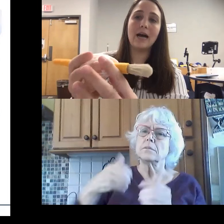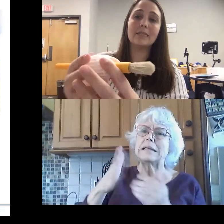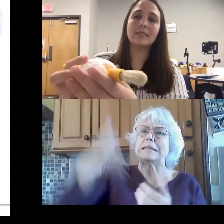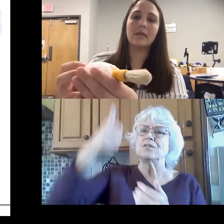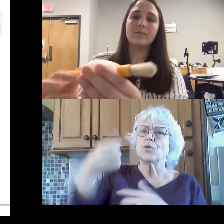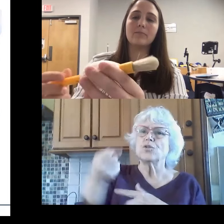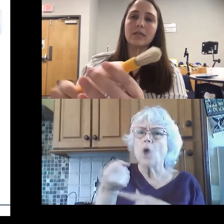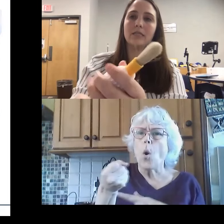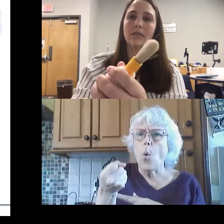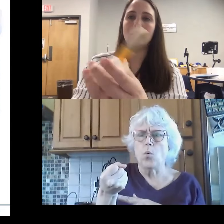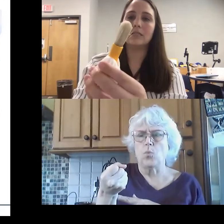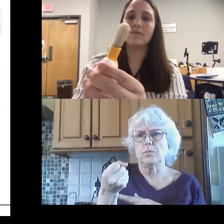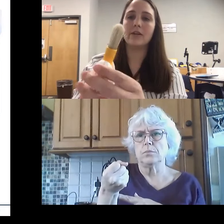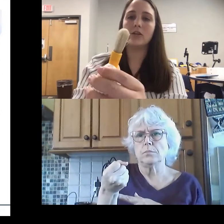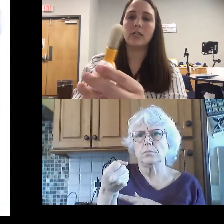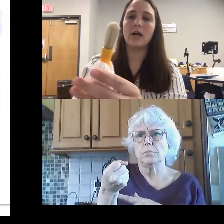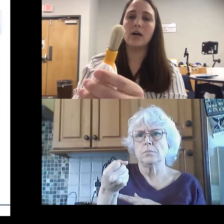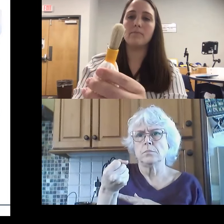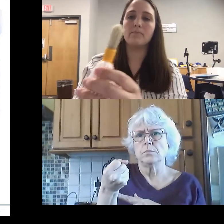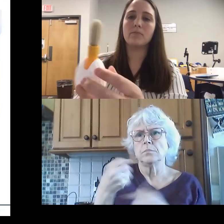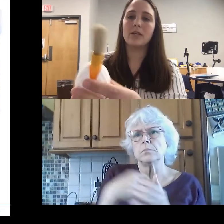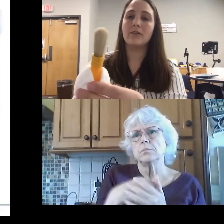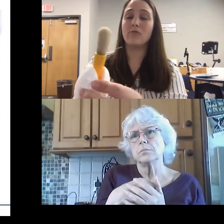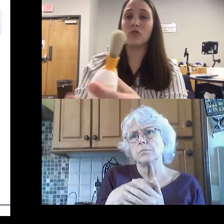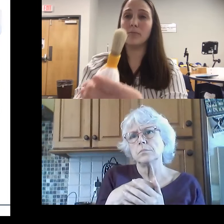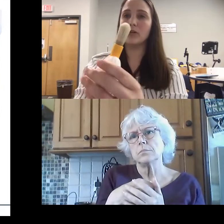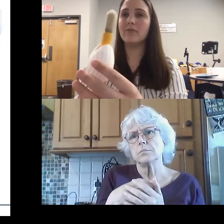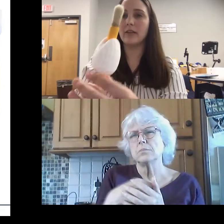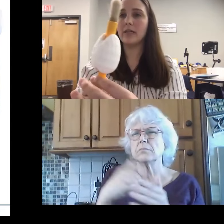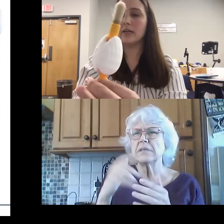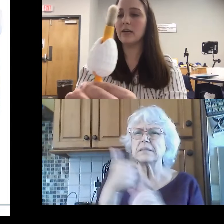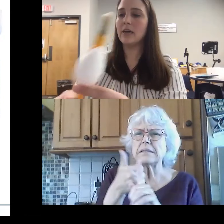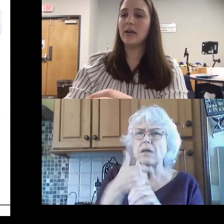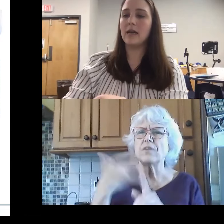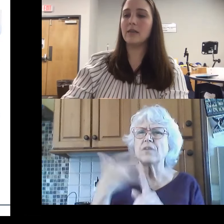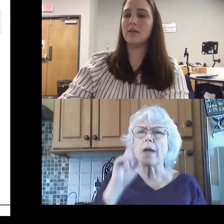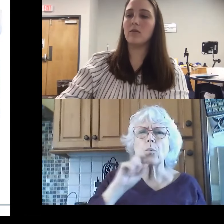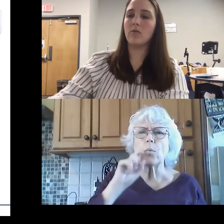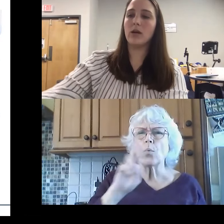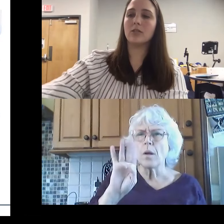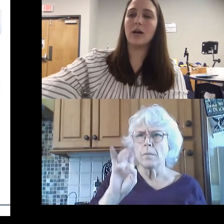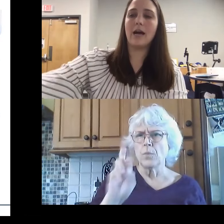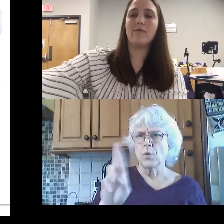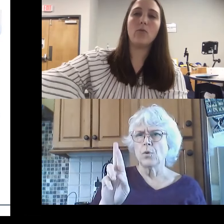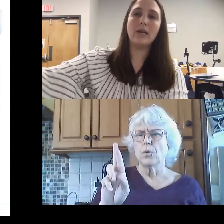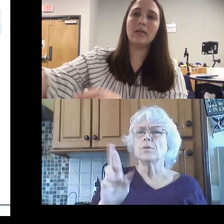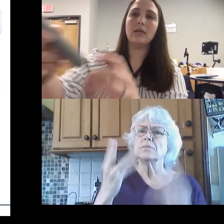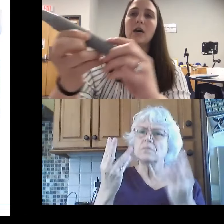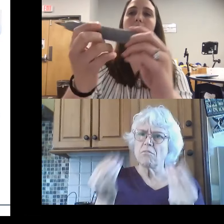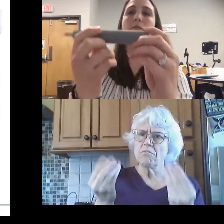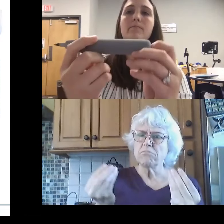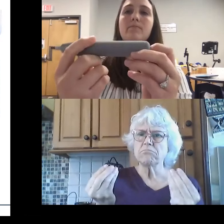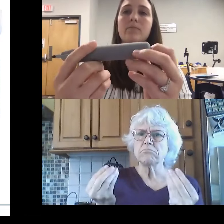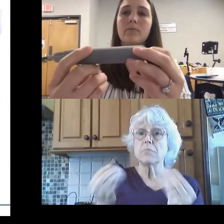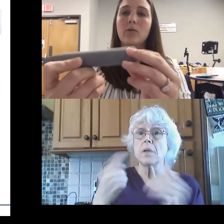is not as slick because it is very, um, like rubbery filling. And then we also have weighted,